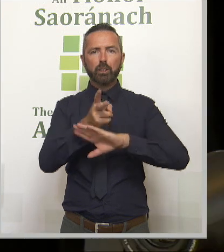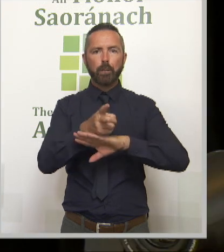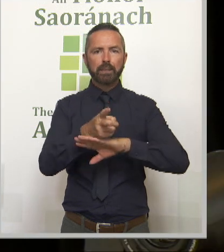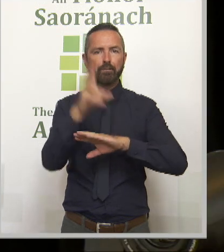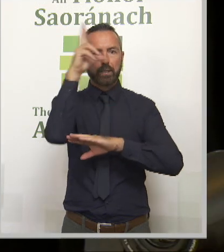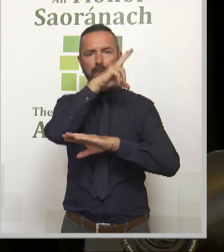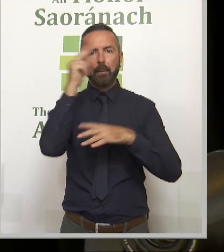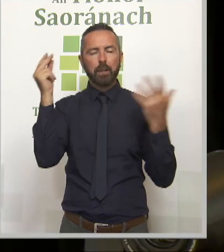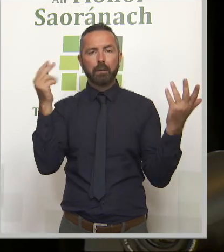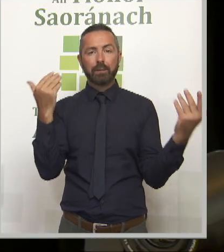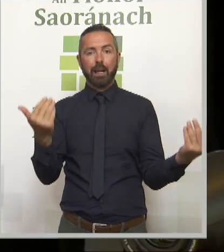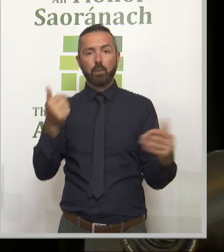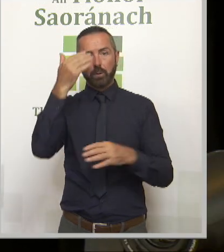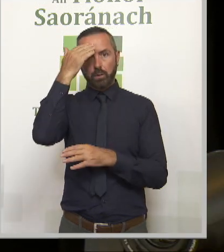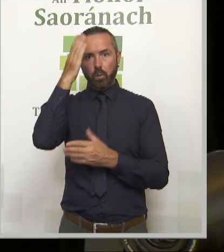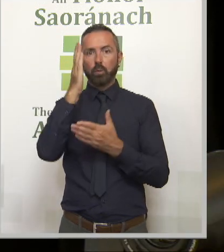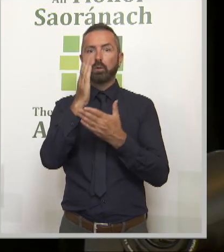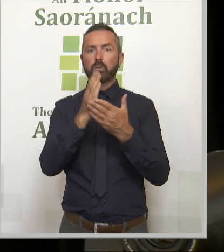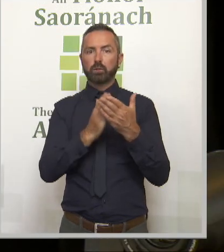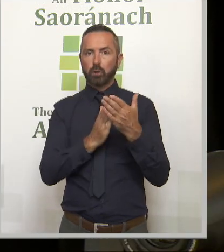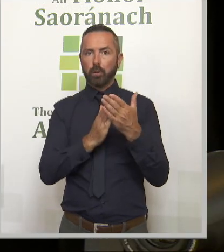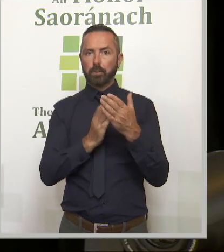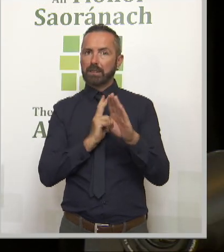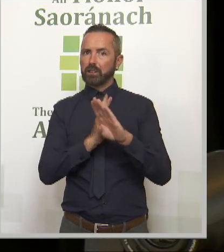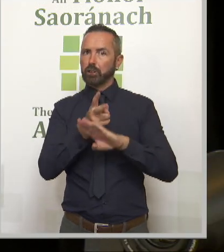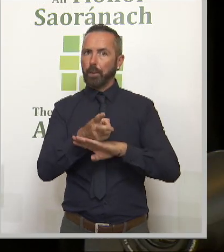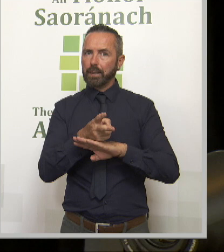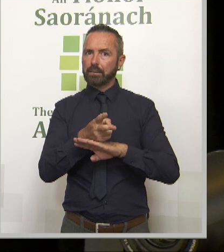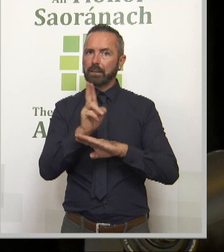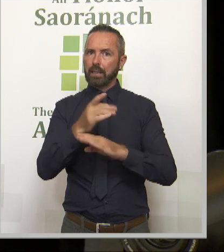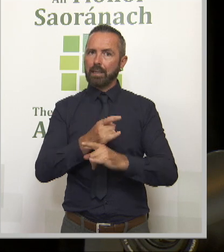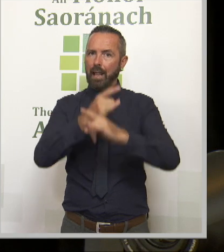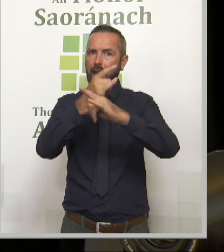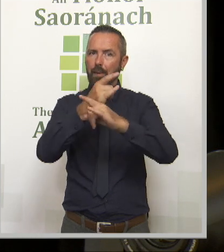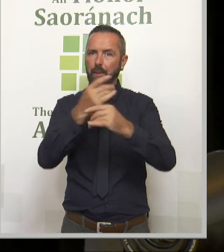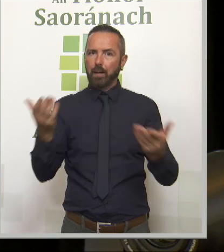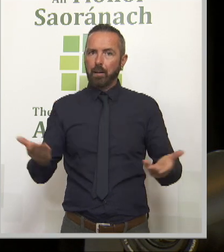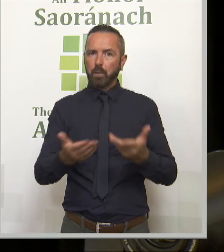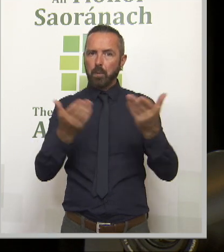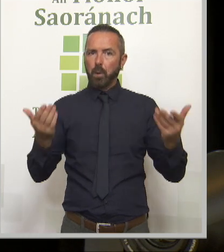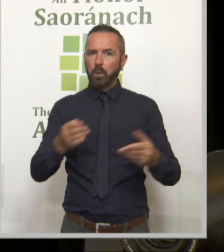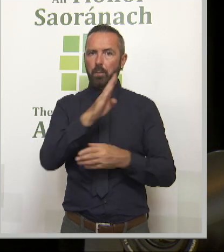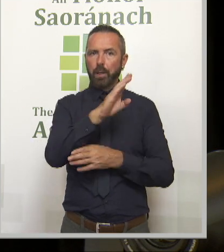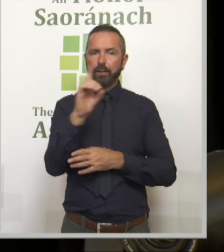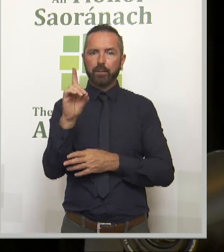example, we know that some degree of disturbance can actually help to promote biodiversity.